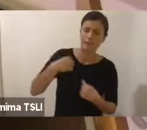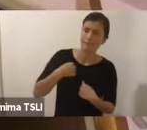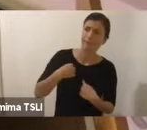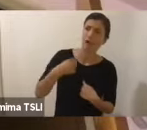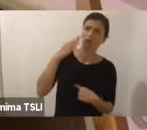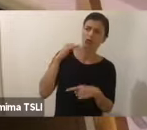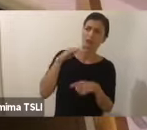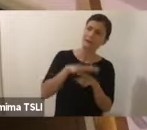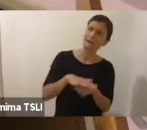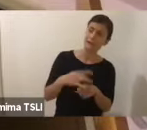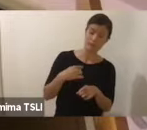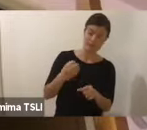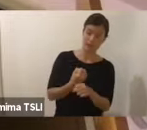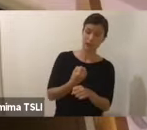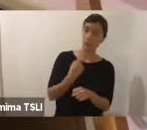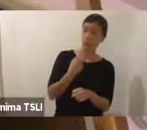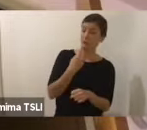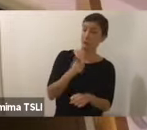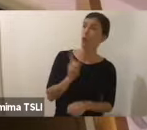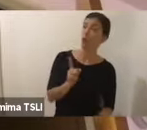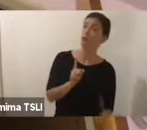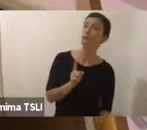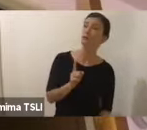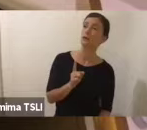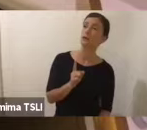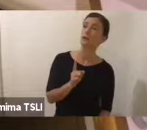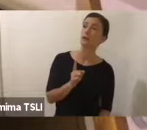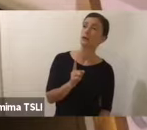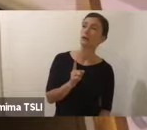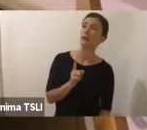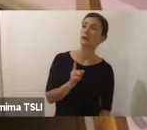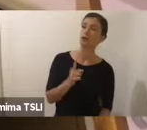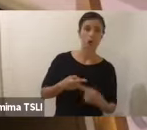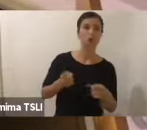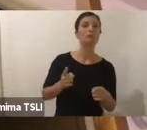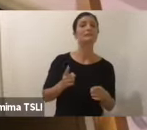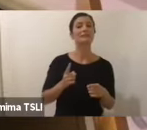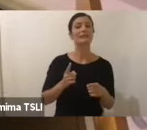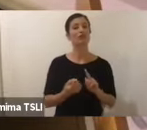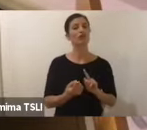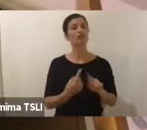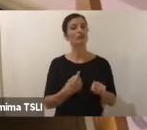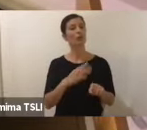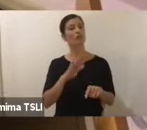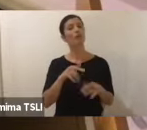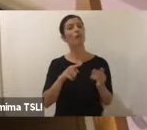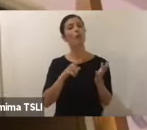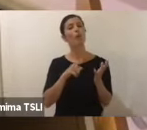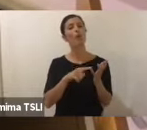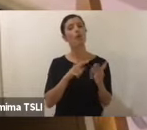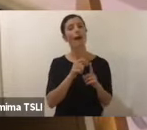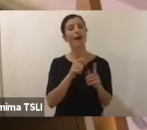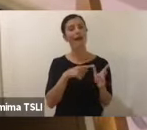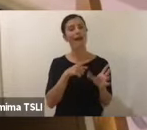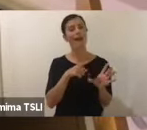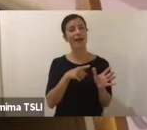i i yeah i'd be quite quite different from uh upayadi thank you